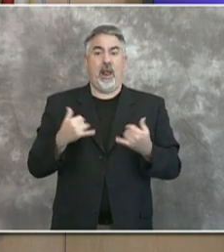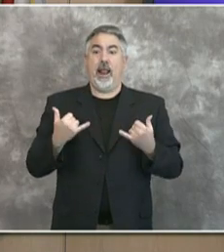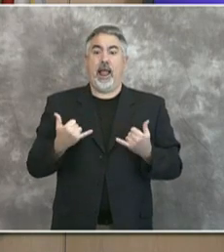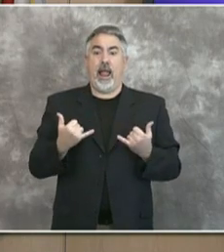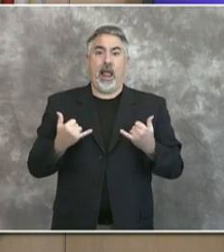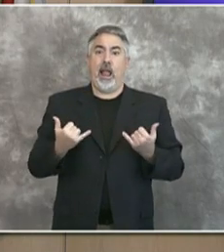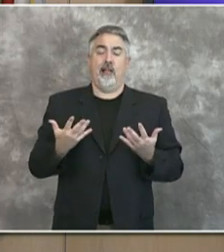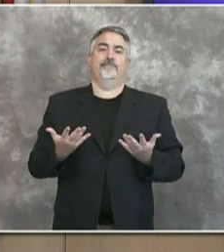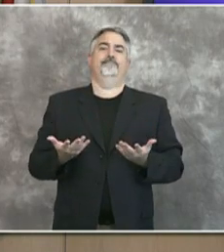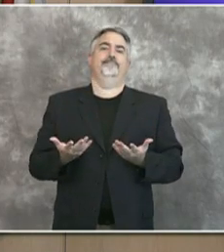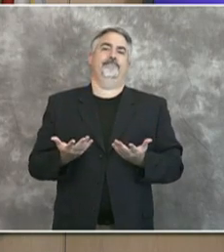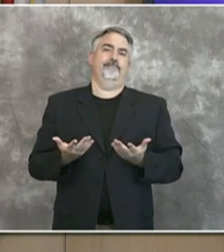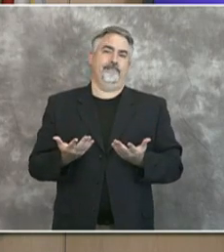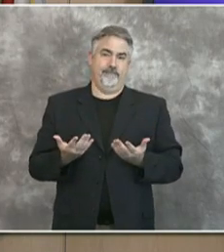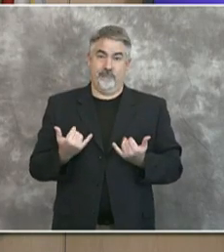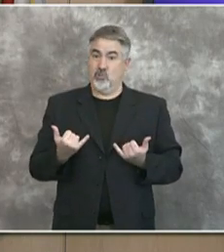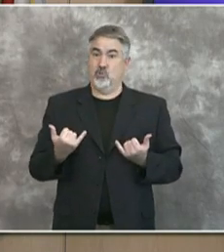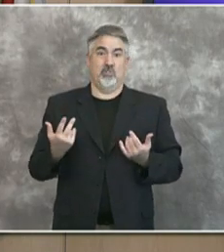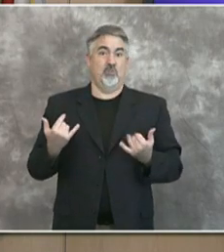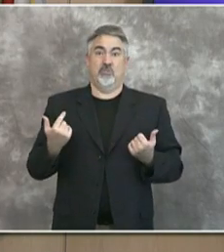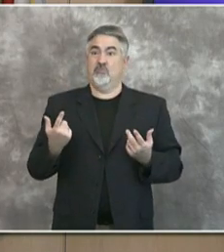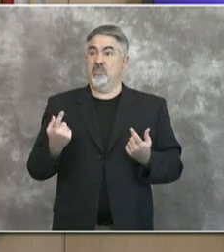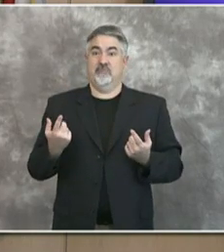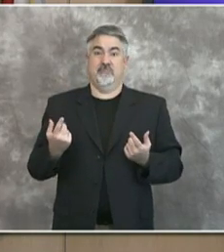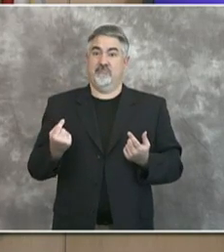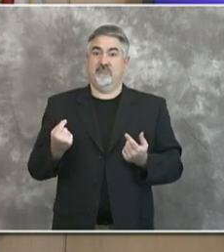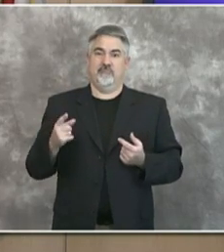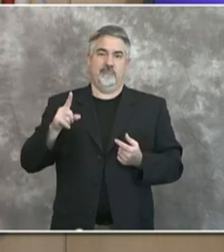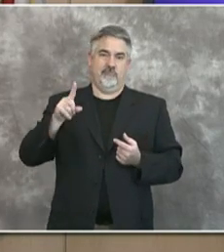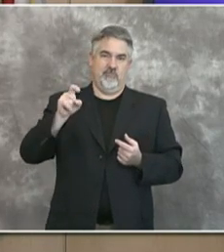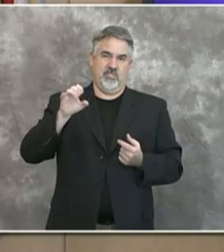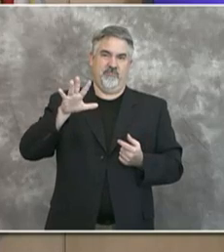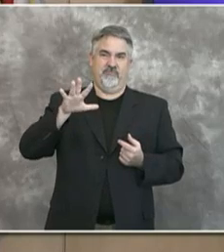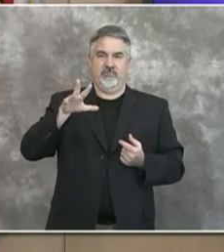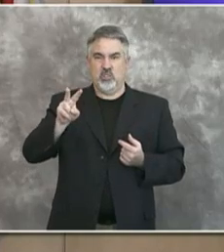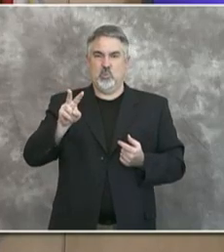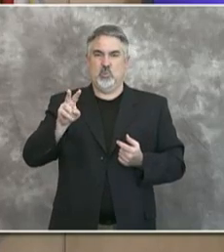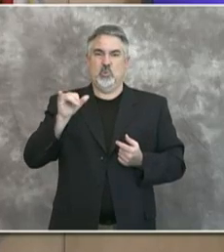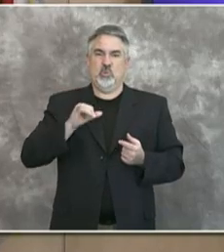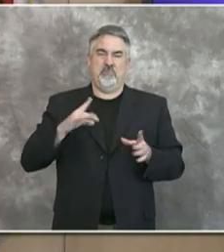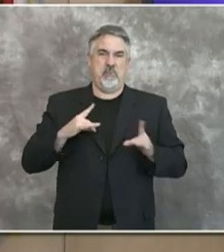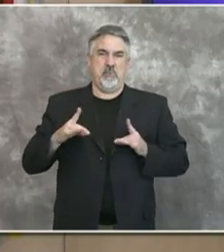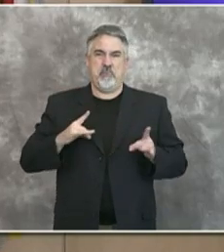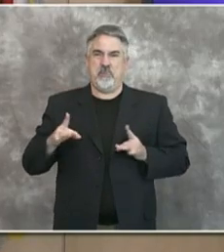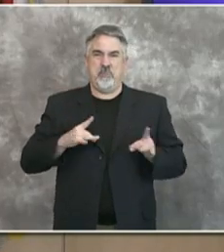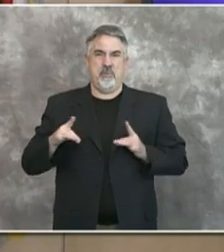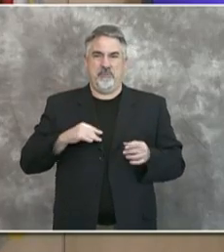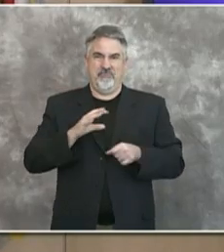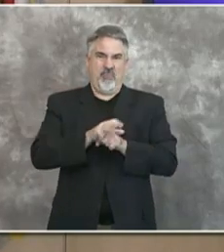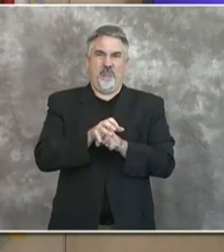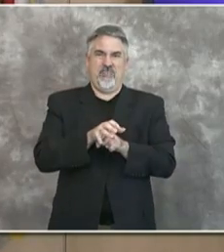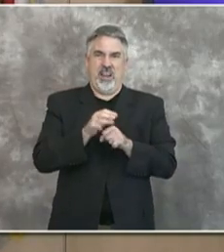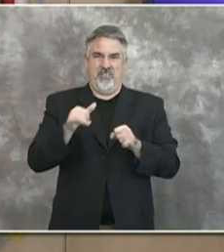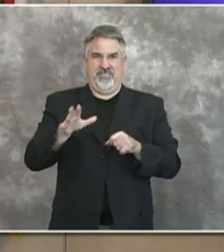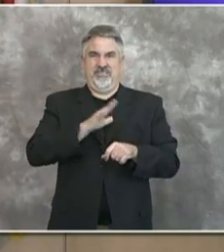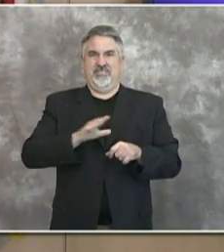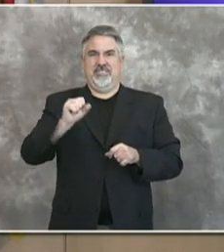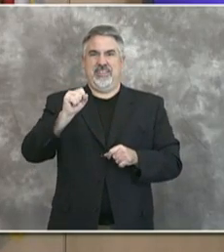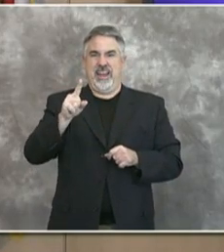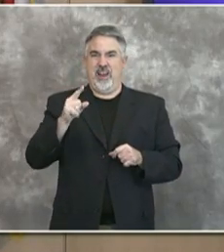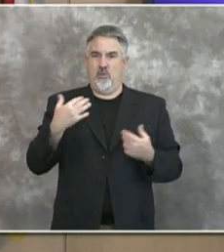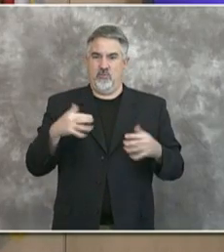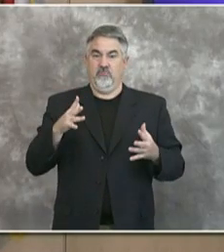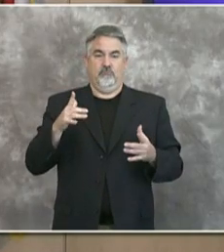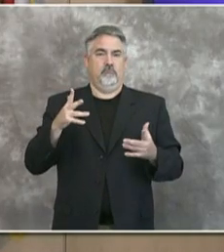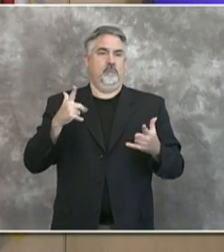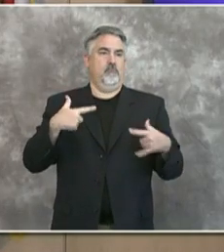day. Today we are reporting 152 new positive cases, which is our single largest number of cases